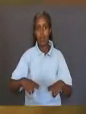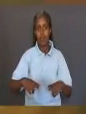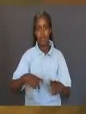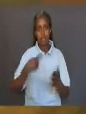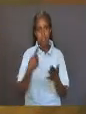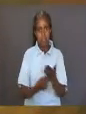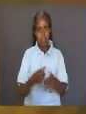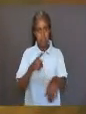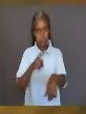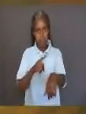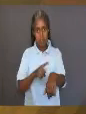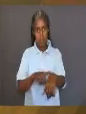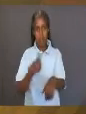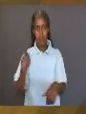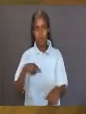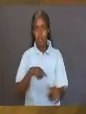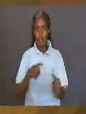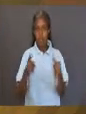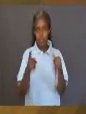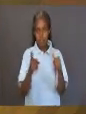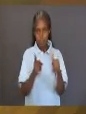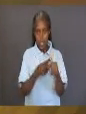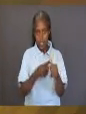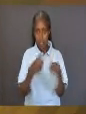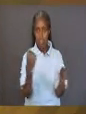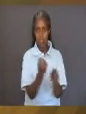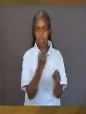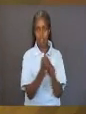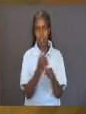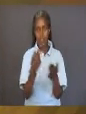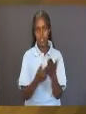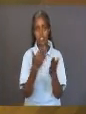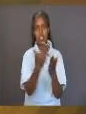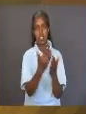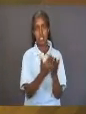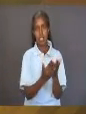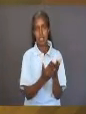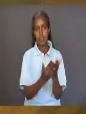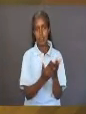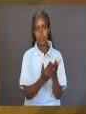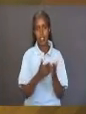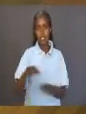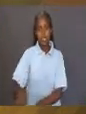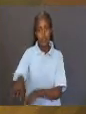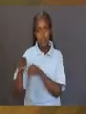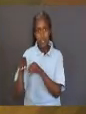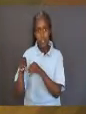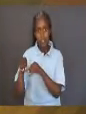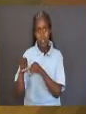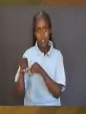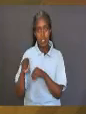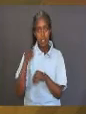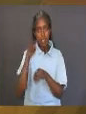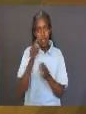is time for our first activity of this lesson. Students, I